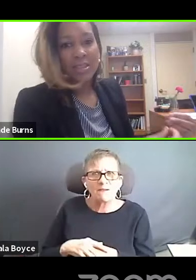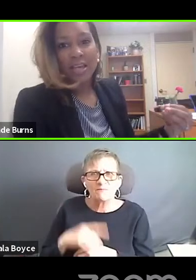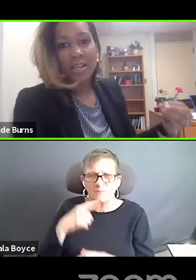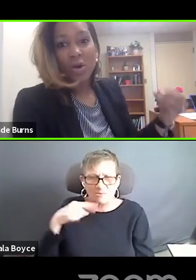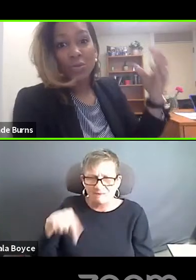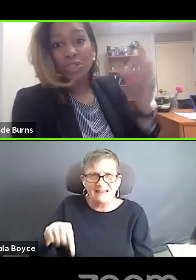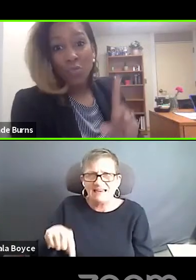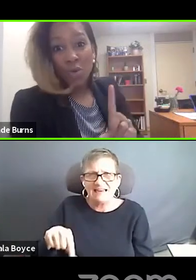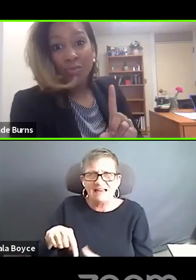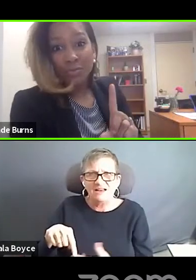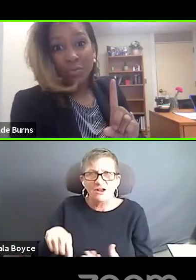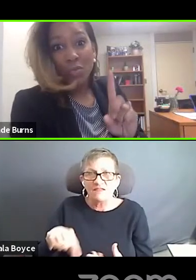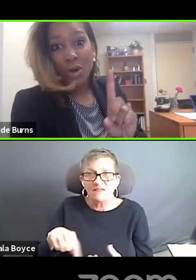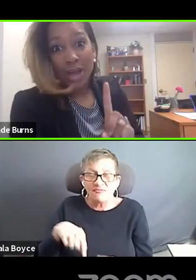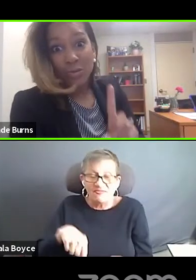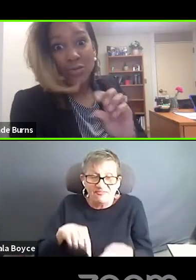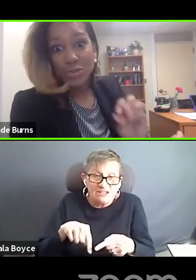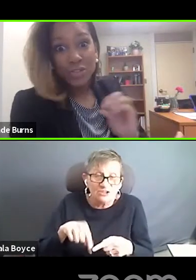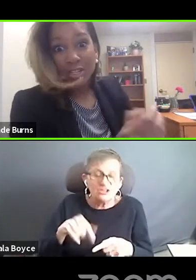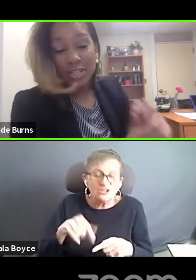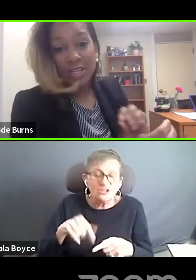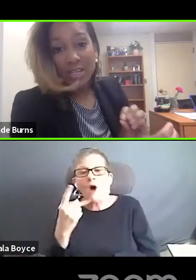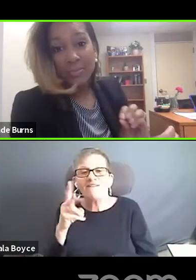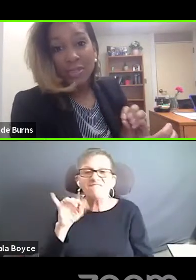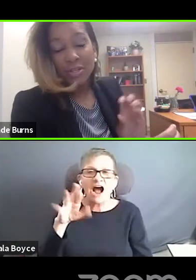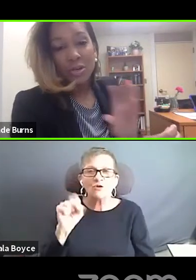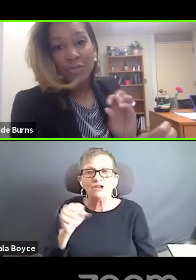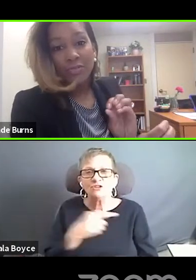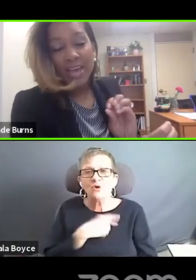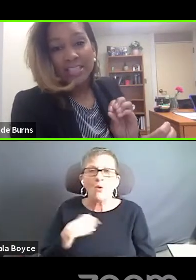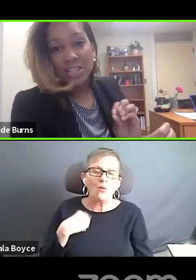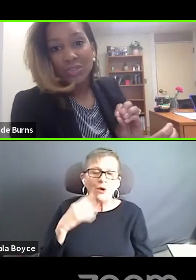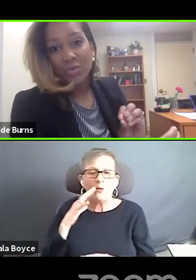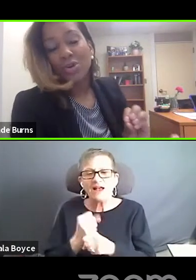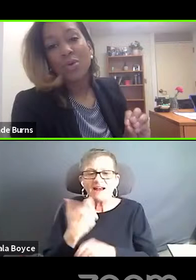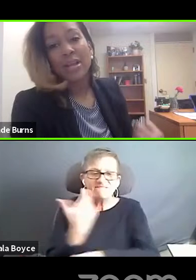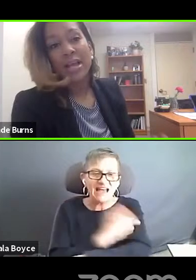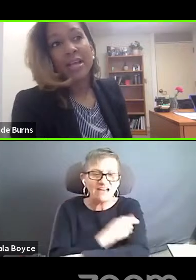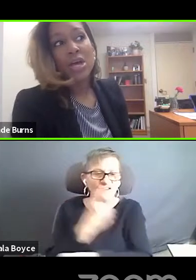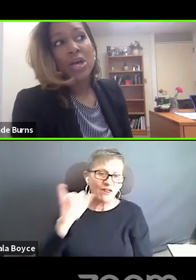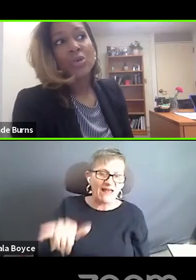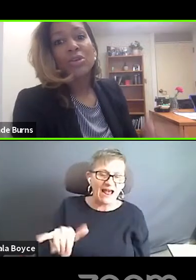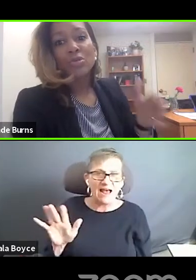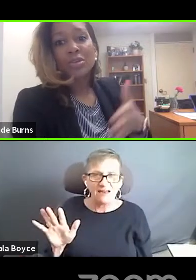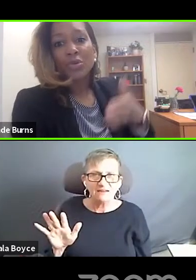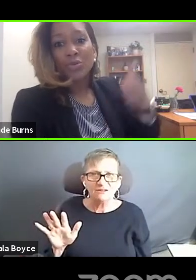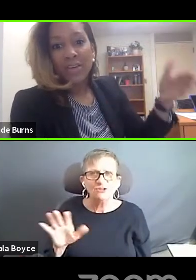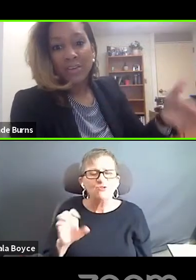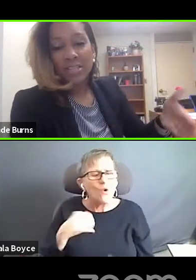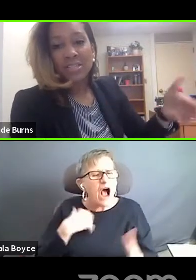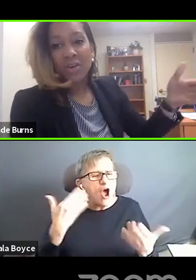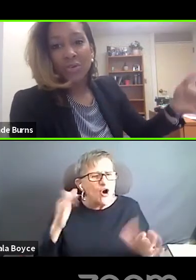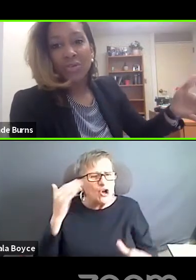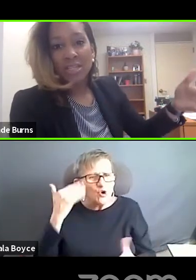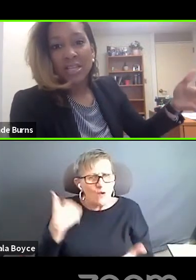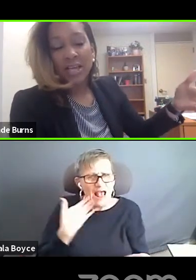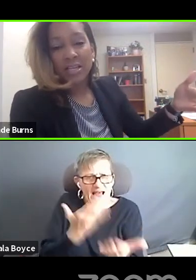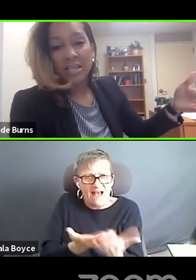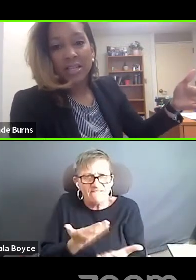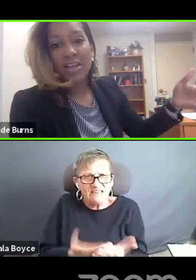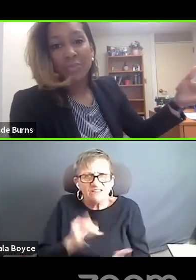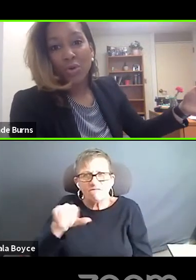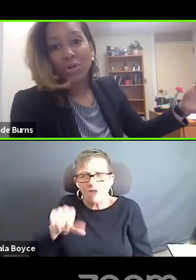this isn't something that, this is one virus and we're just going to get an a vaccination for it or whatnot. So I knew that there was evidence of other